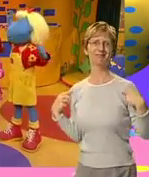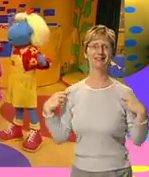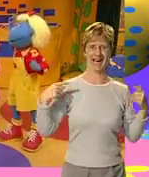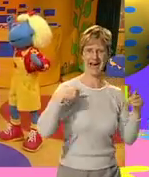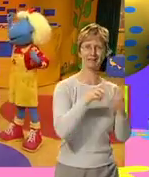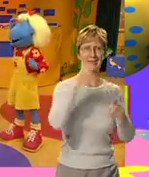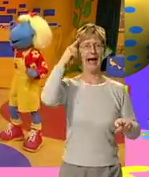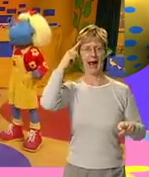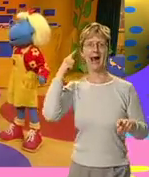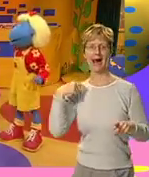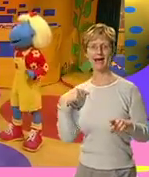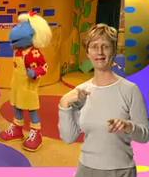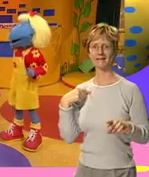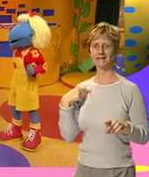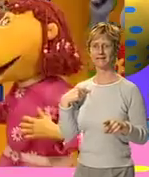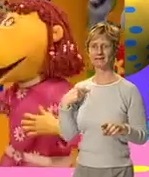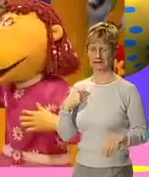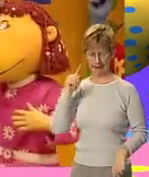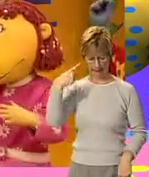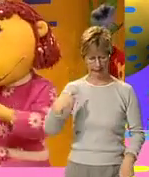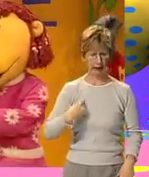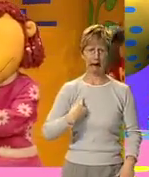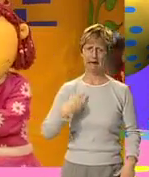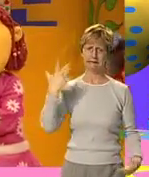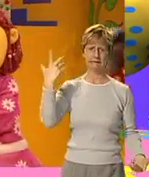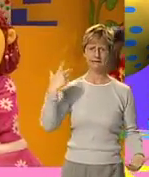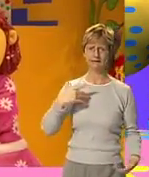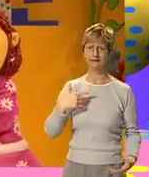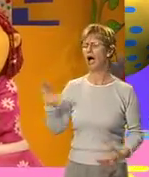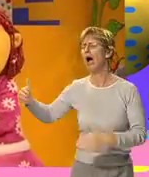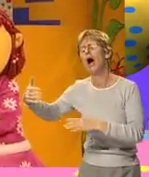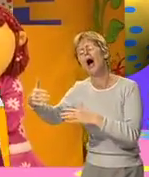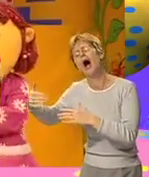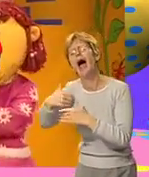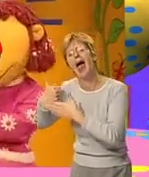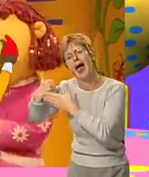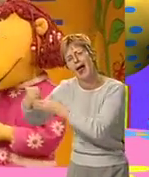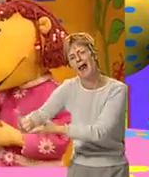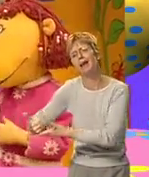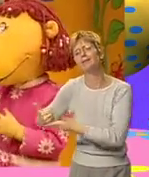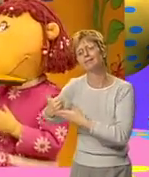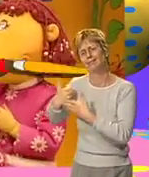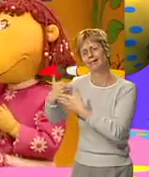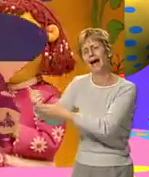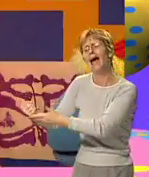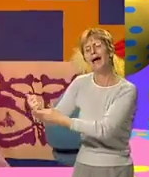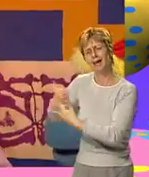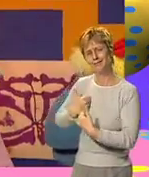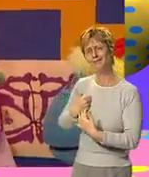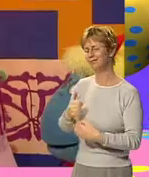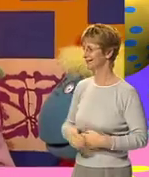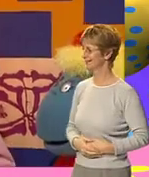too. And I can't. You can help me with mine. Okay.